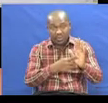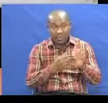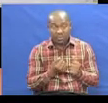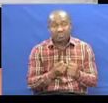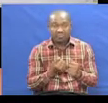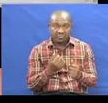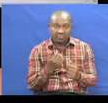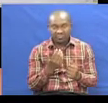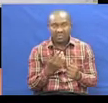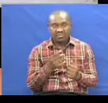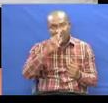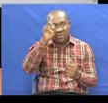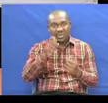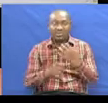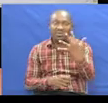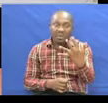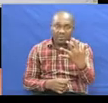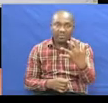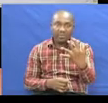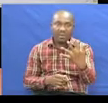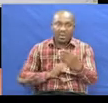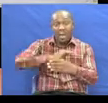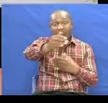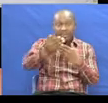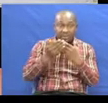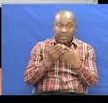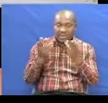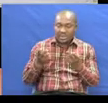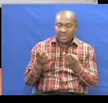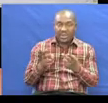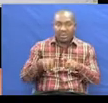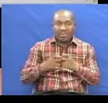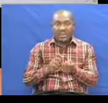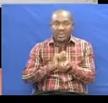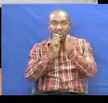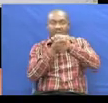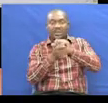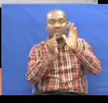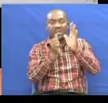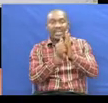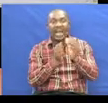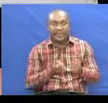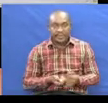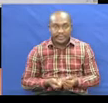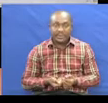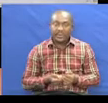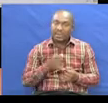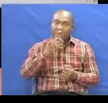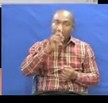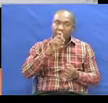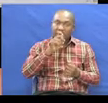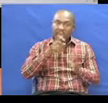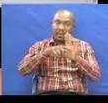Number 5, question number 5. I'm doing the same but different signs. X minus 3 then